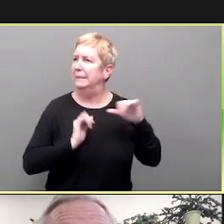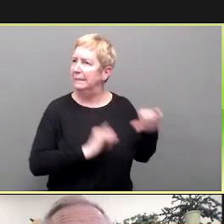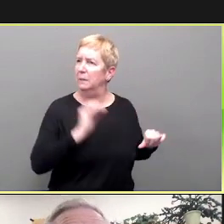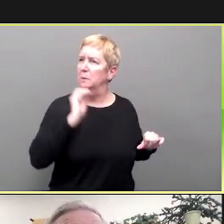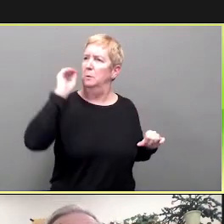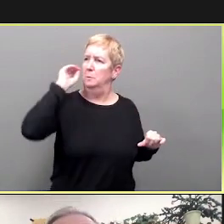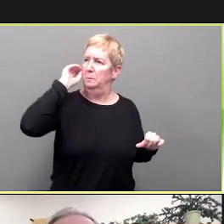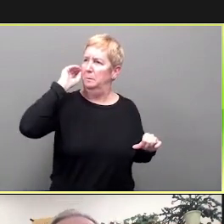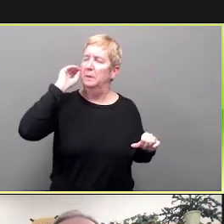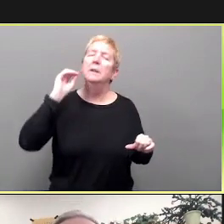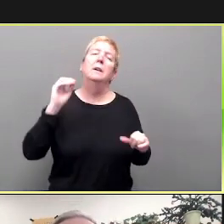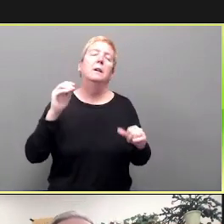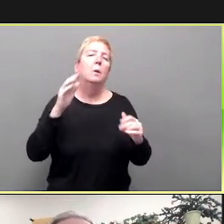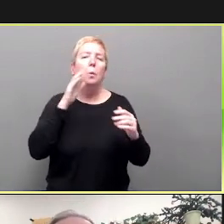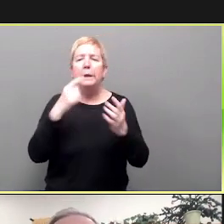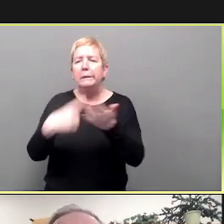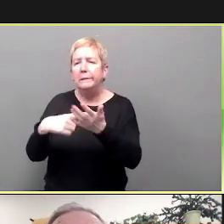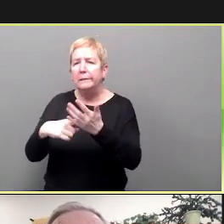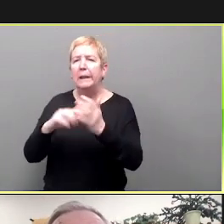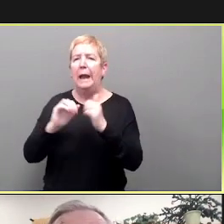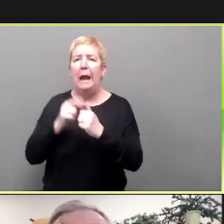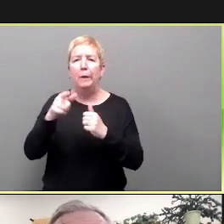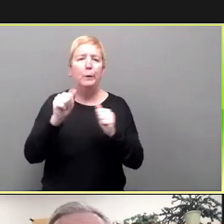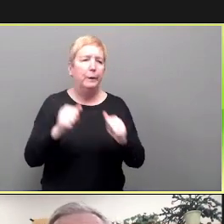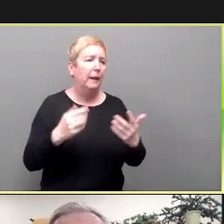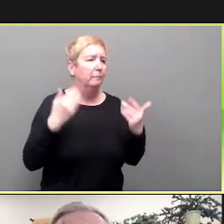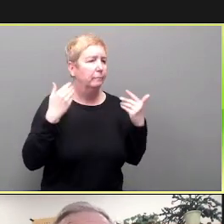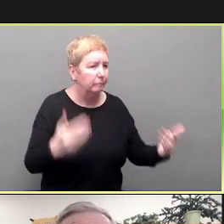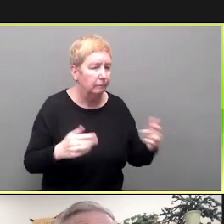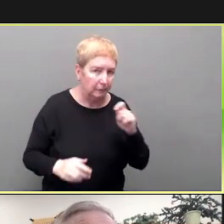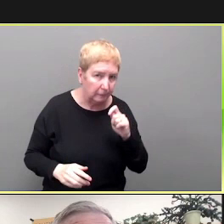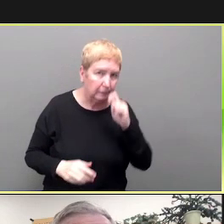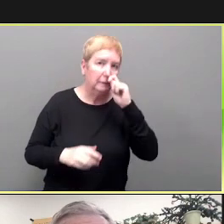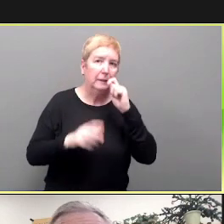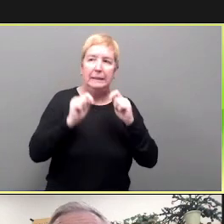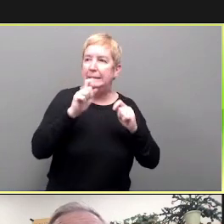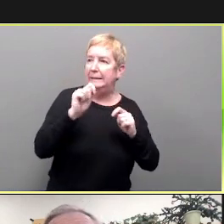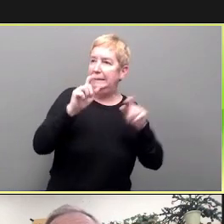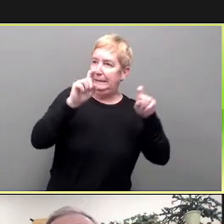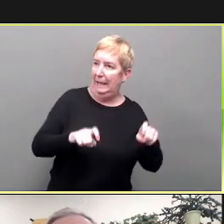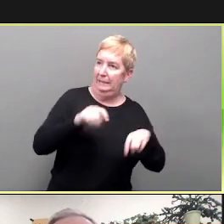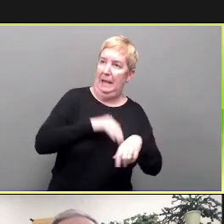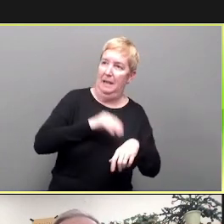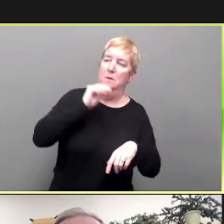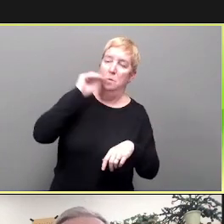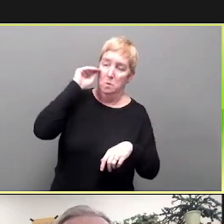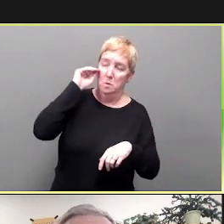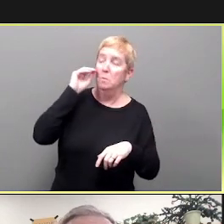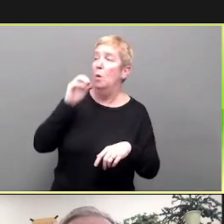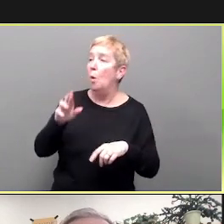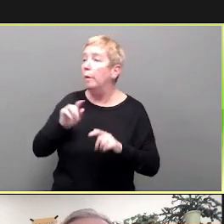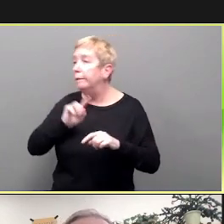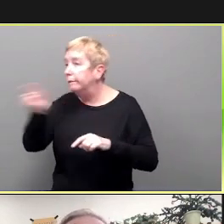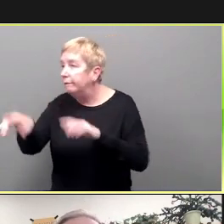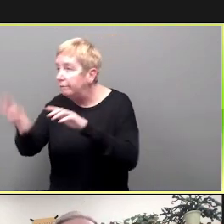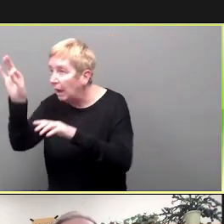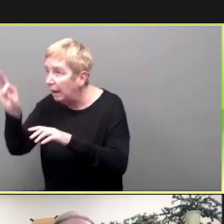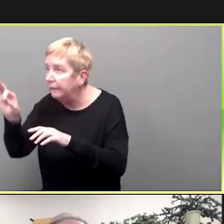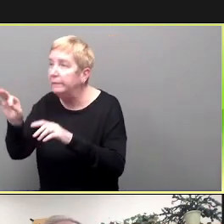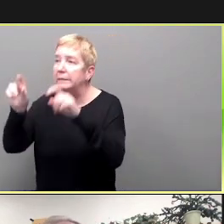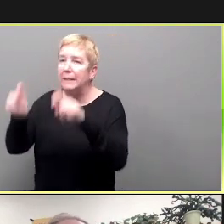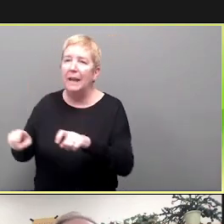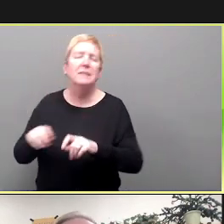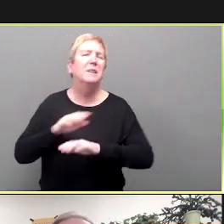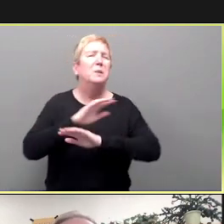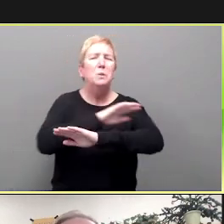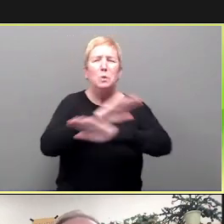that day in your home if you wanted to, and we'll focus on that today, but isolate. Don't say, well, I'm